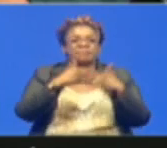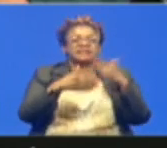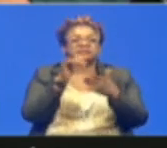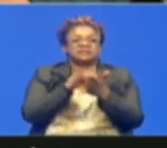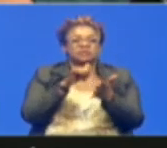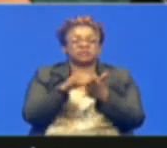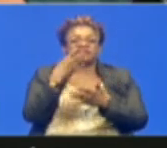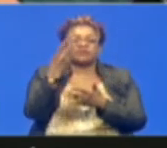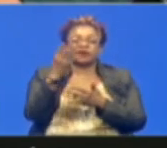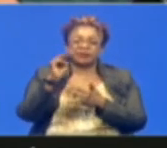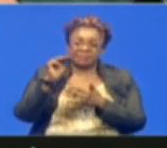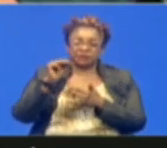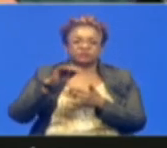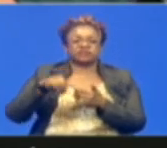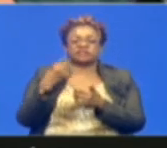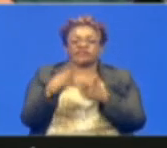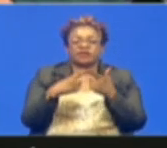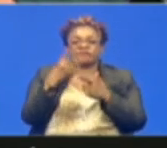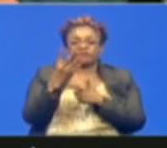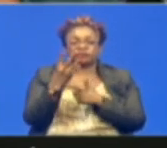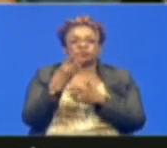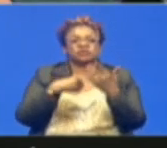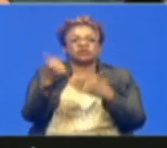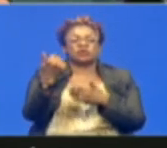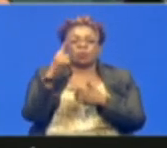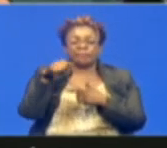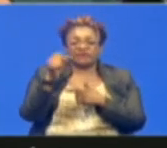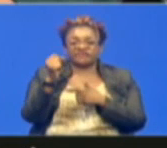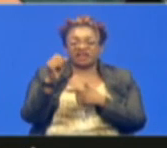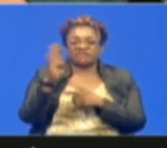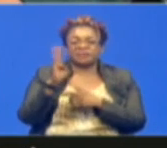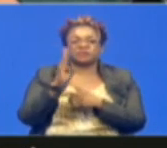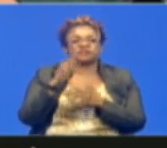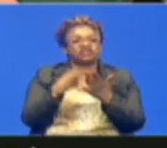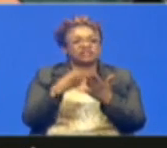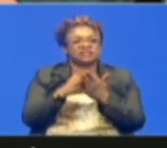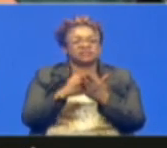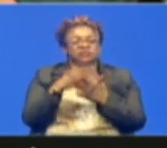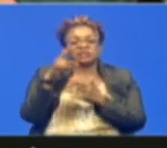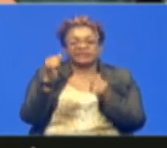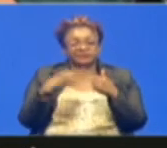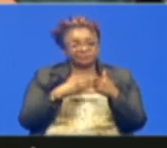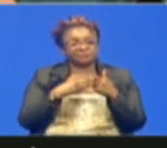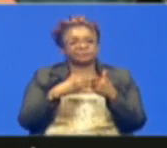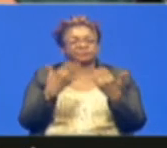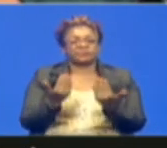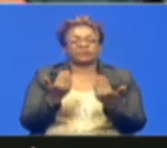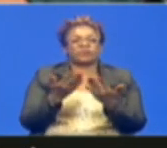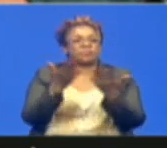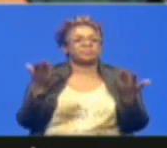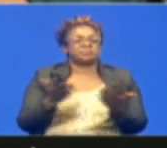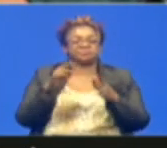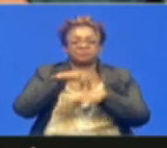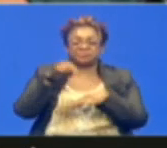at 400 million just 4 years ago was sold at 1.5 billion shillings in 2018. The ECC now blames the National